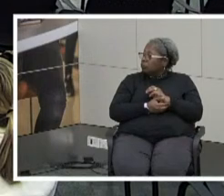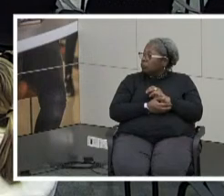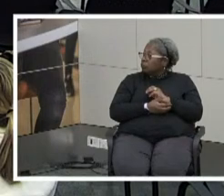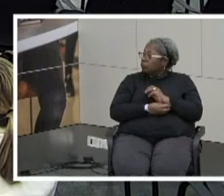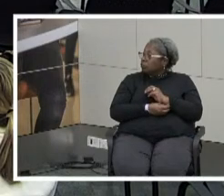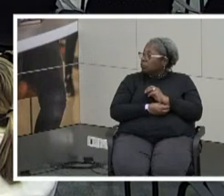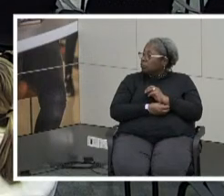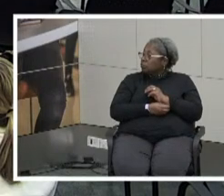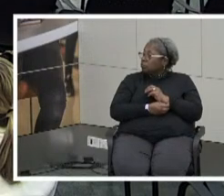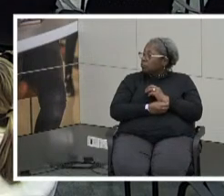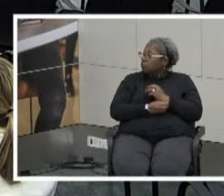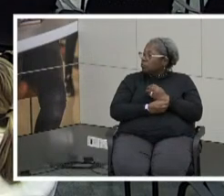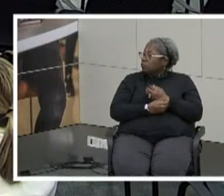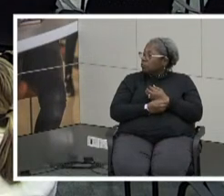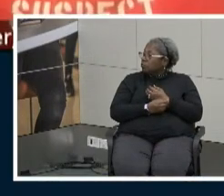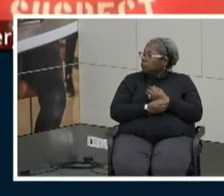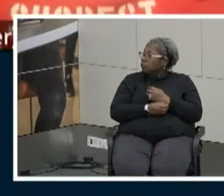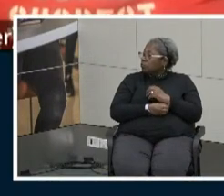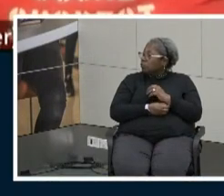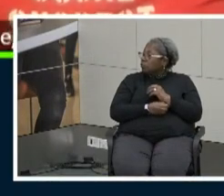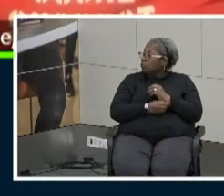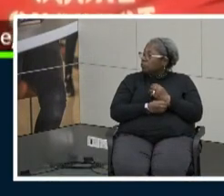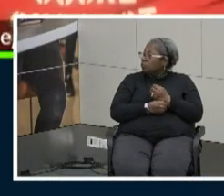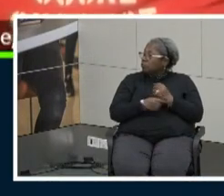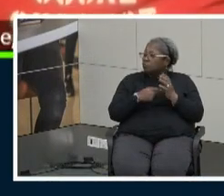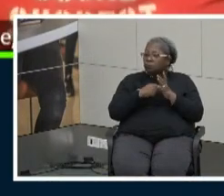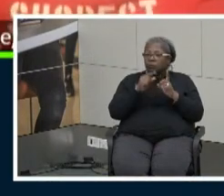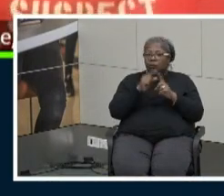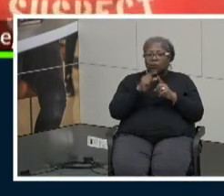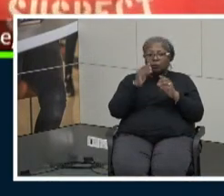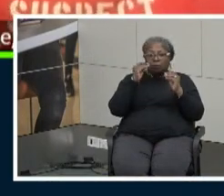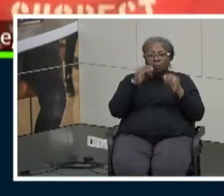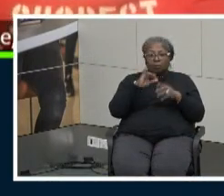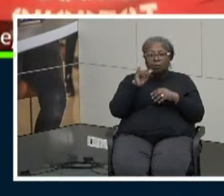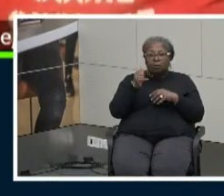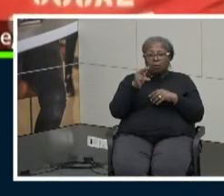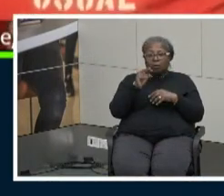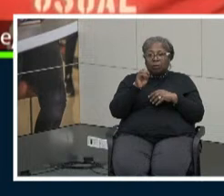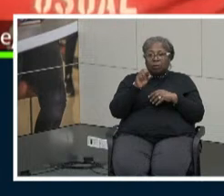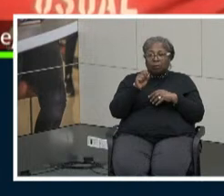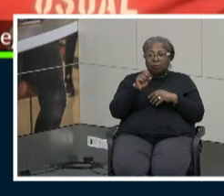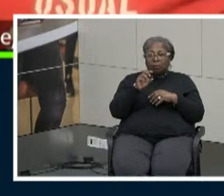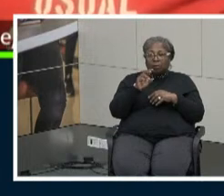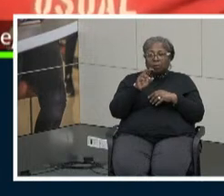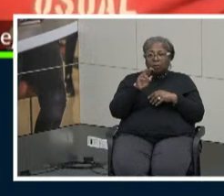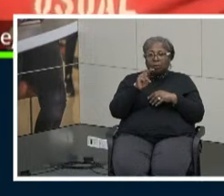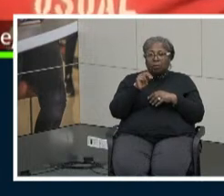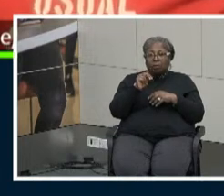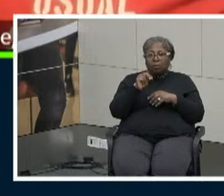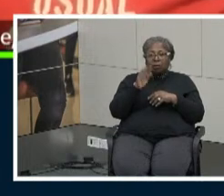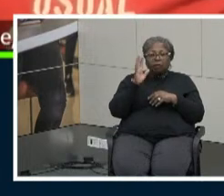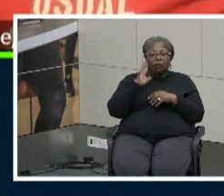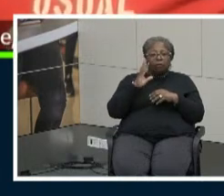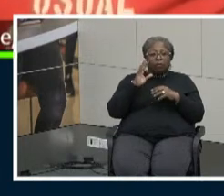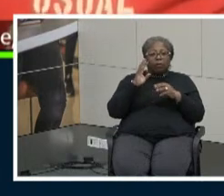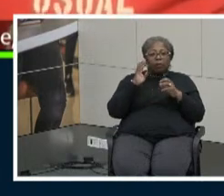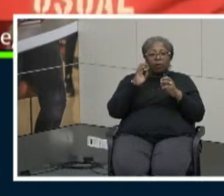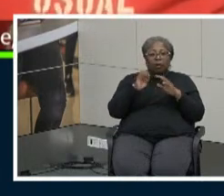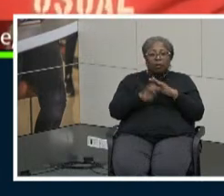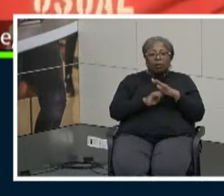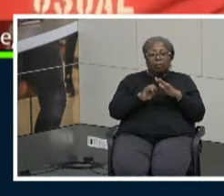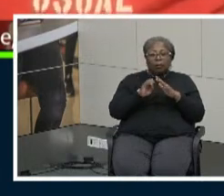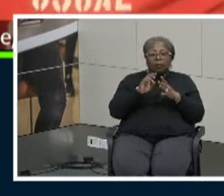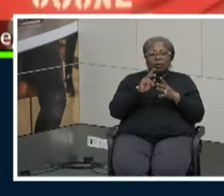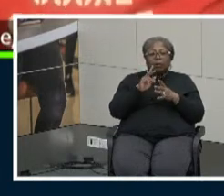Dr wardwell please begin these are the words of Professor Janice Nome who couldn't be here as a former Elementary and secondary school